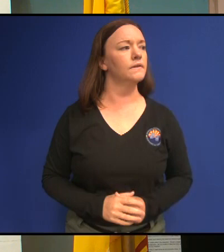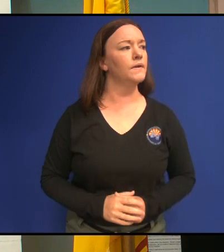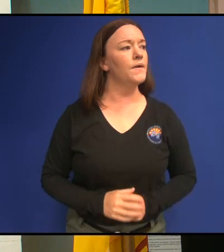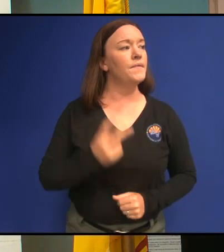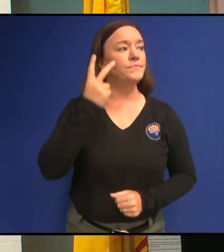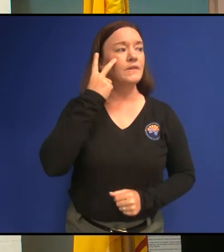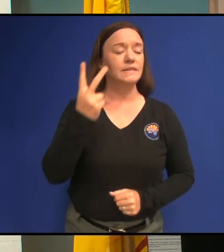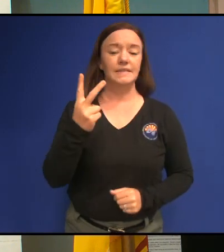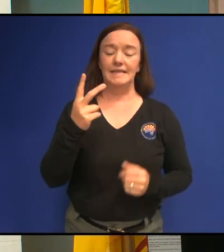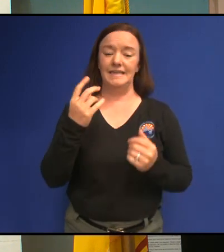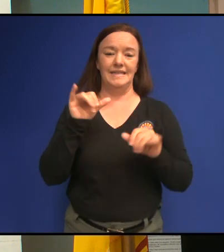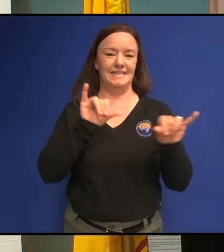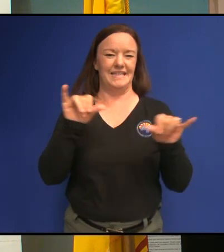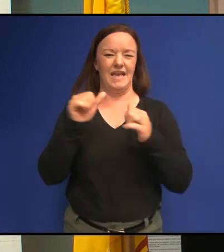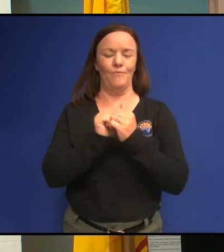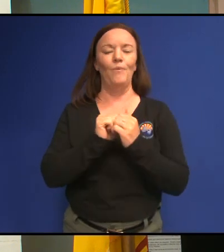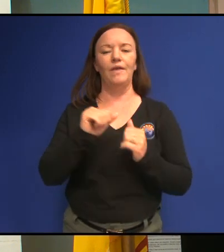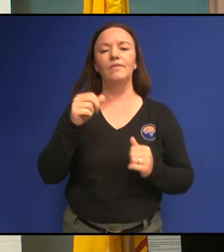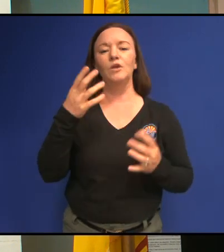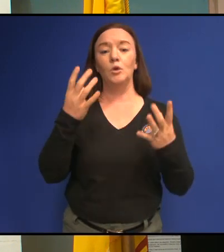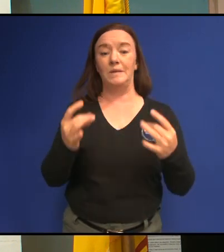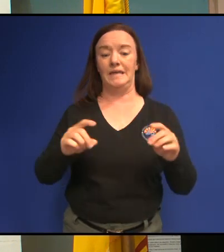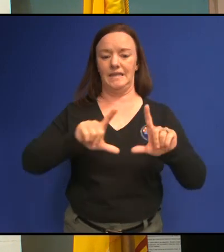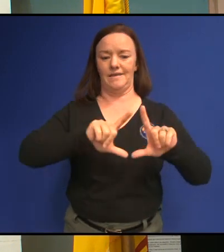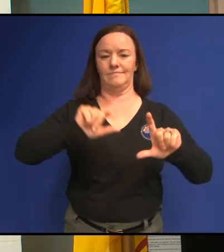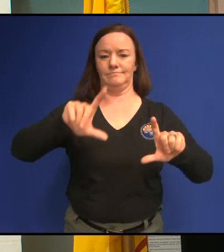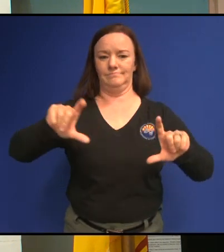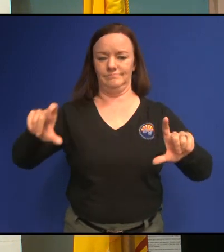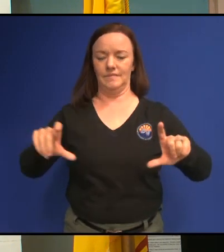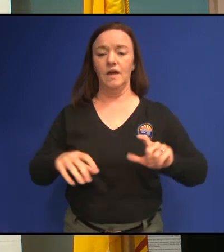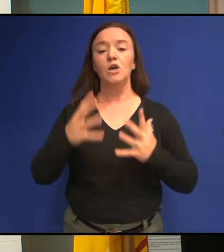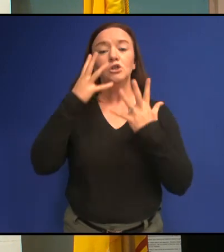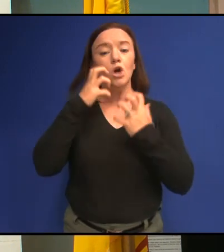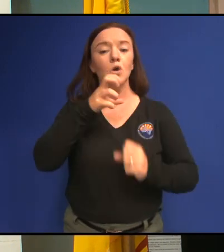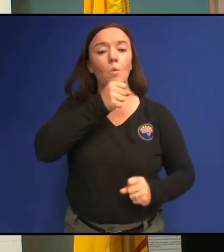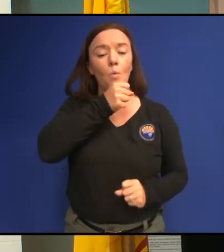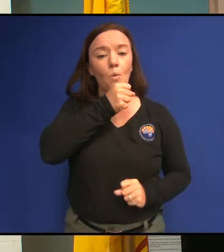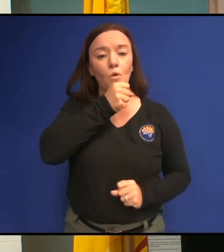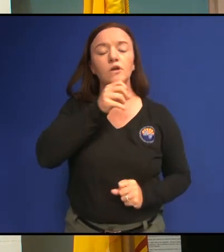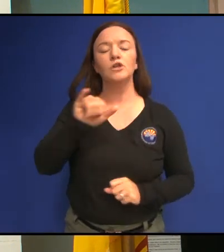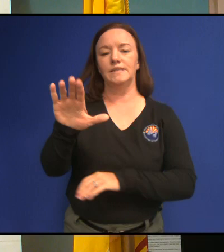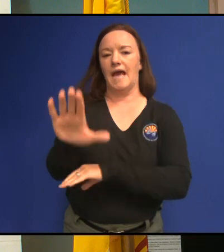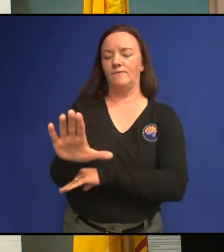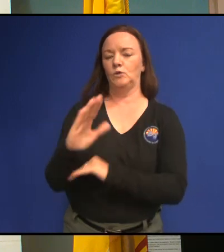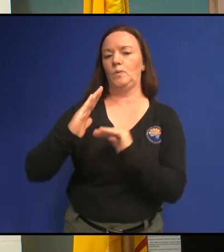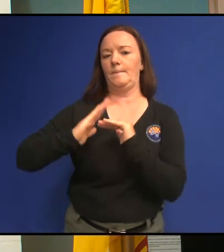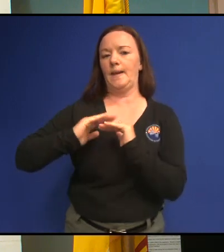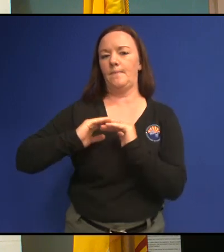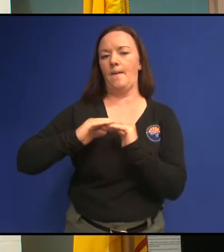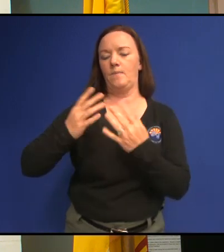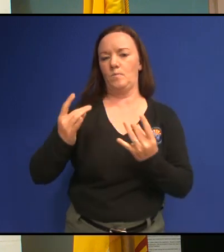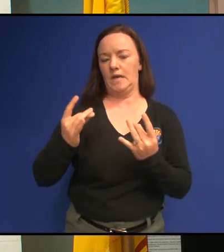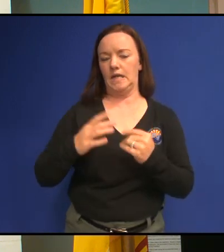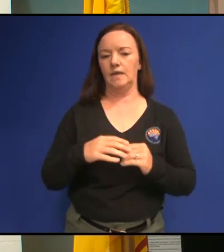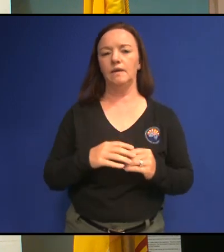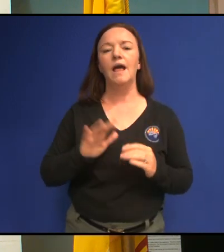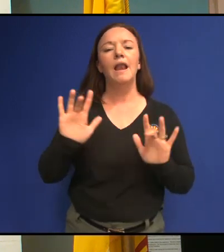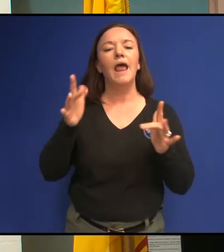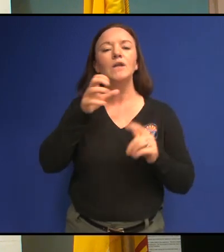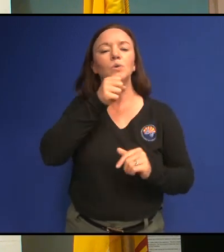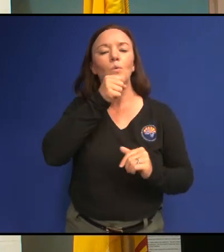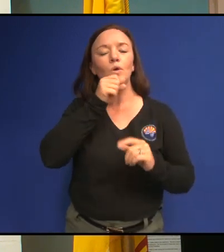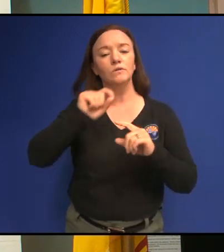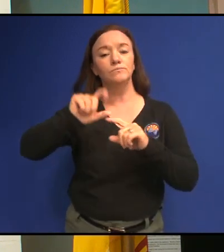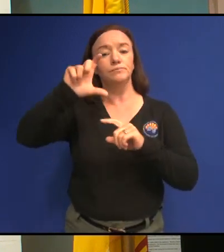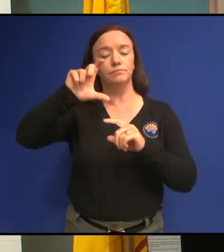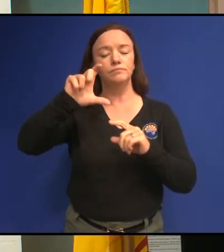similar trend here in the humidity. Darker orange representing afternoon minimum humidities and the lighter orange